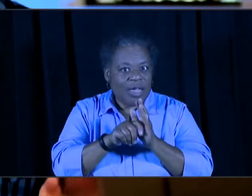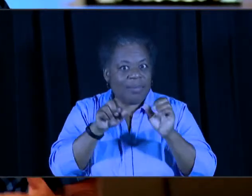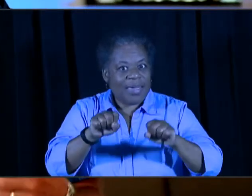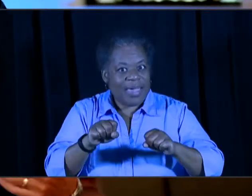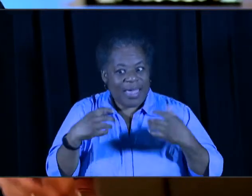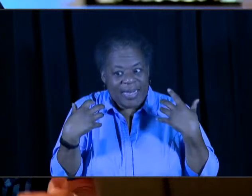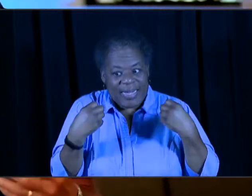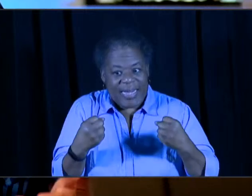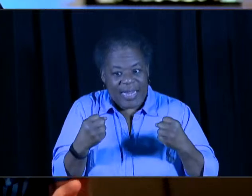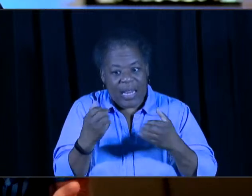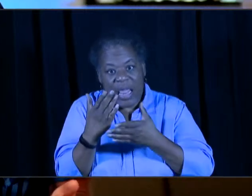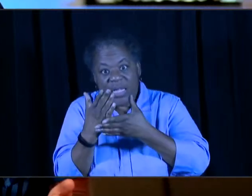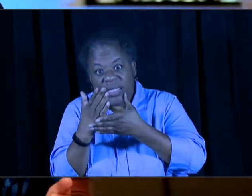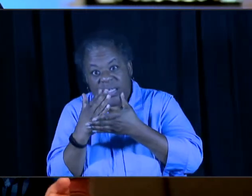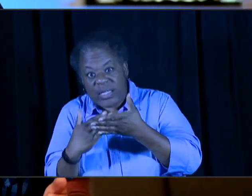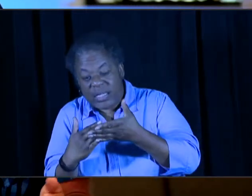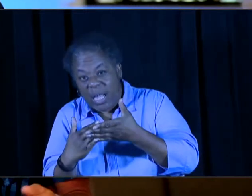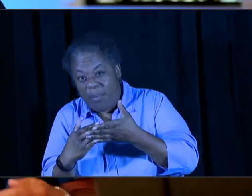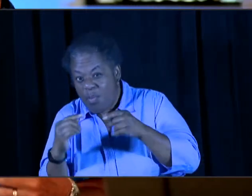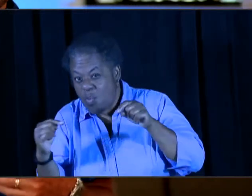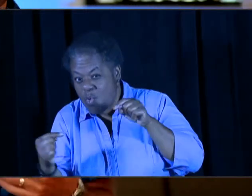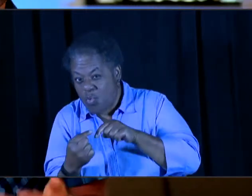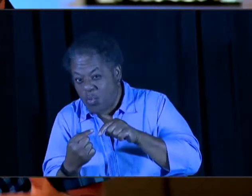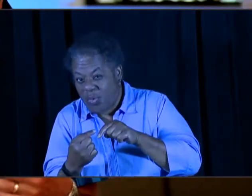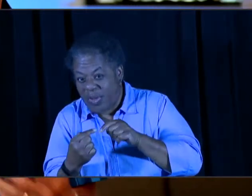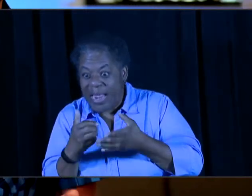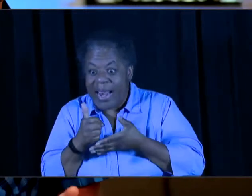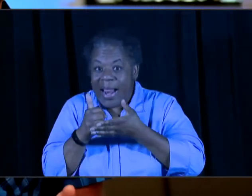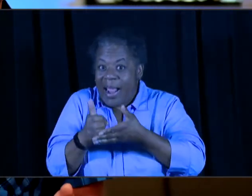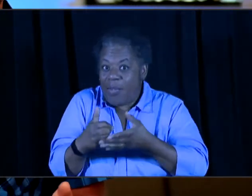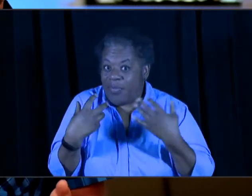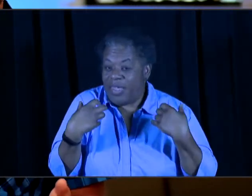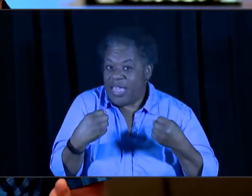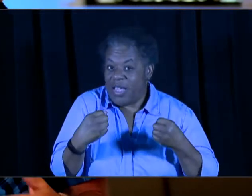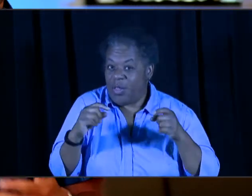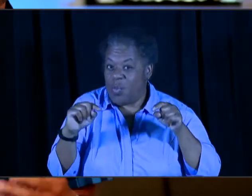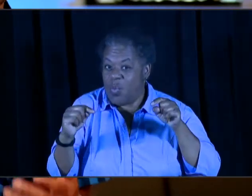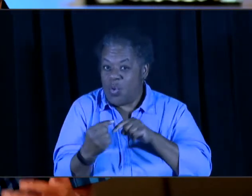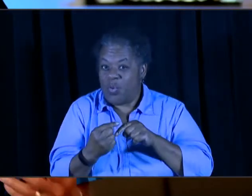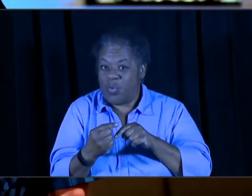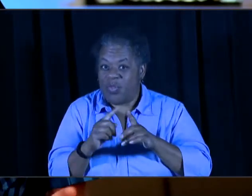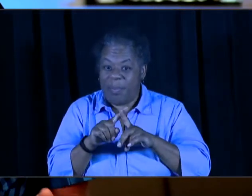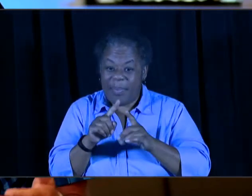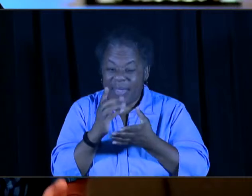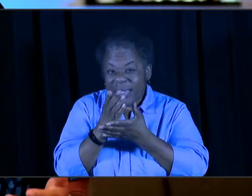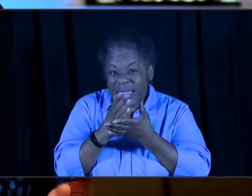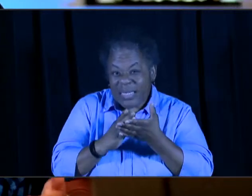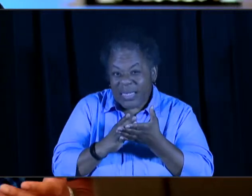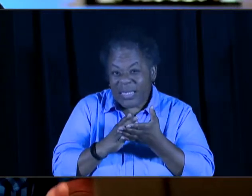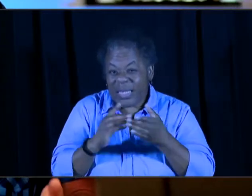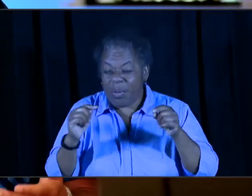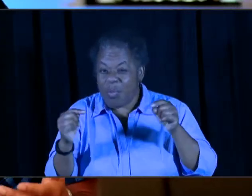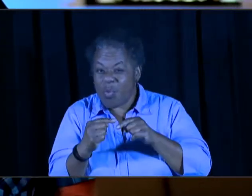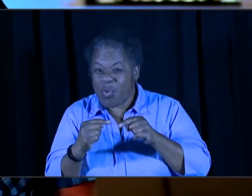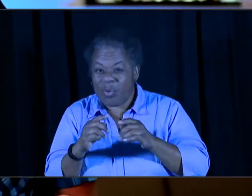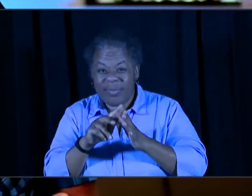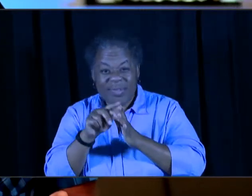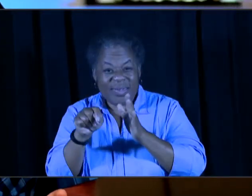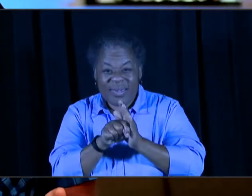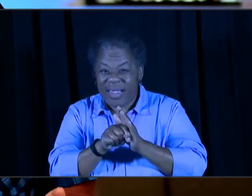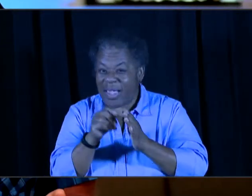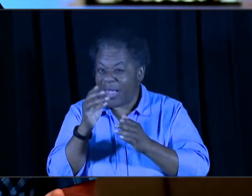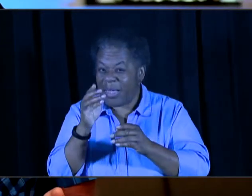Time helps heal wounds. But there are some wounds that time can never heal. They're just too